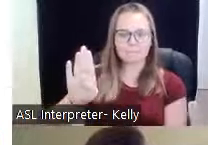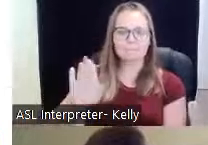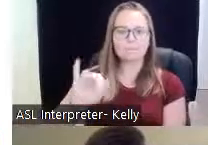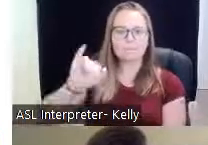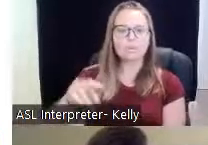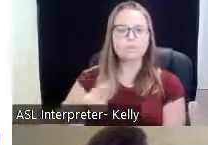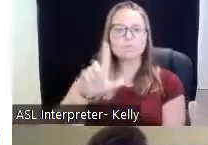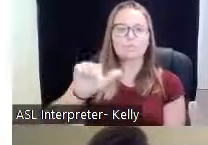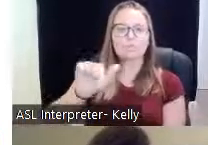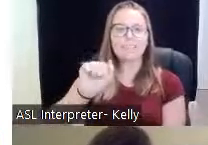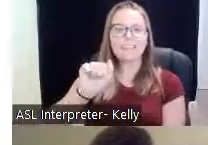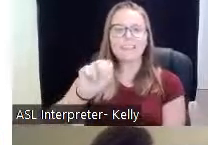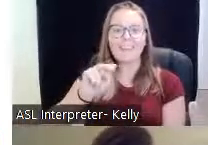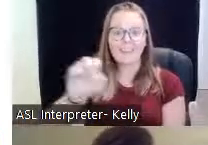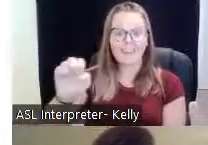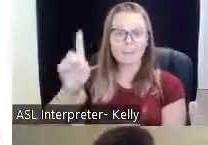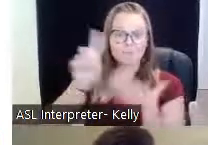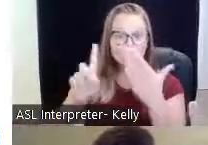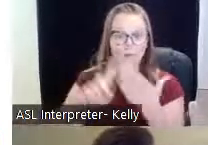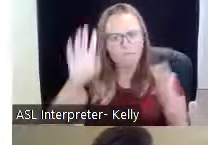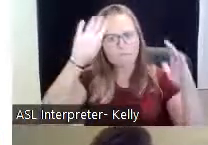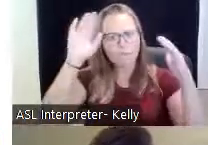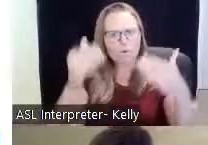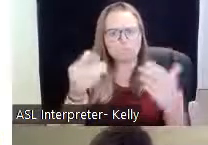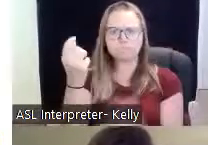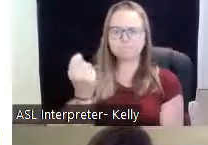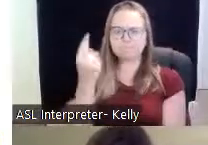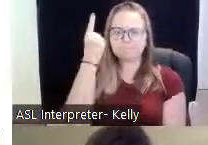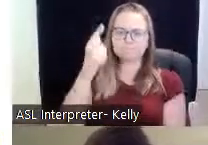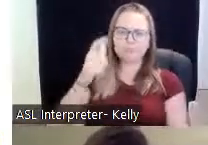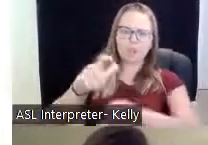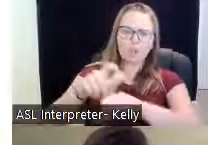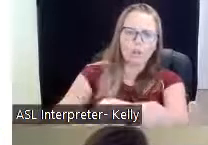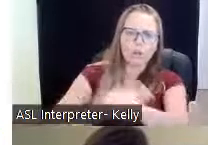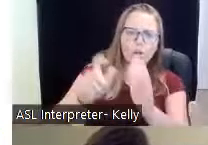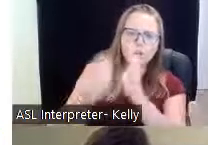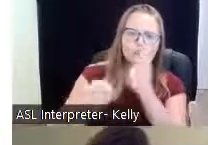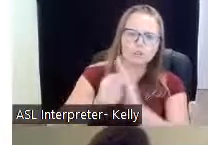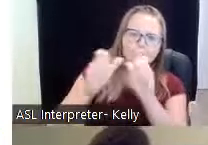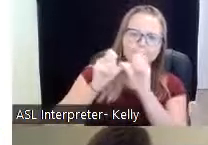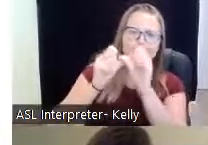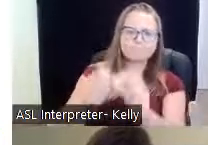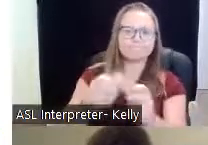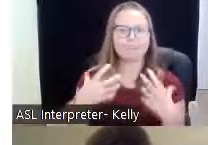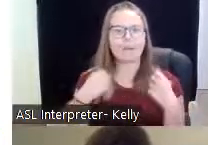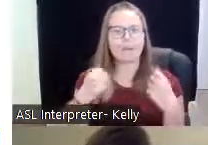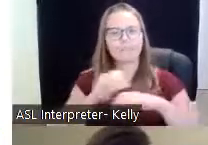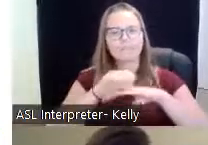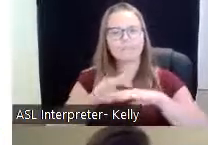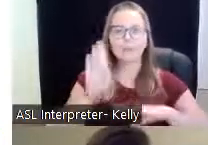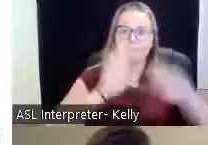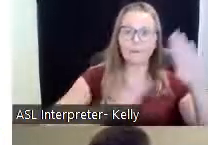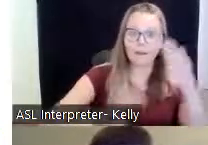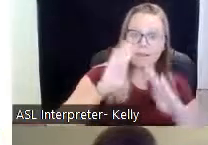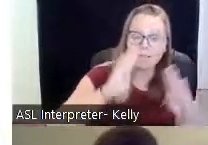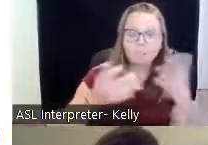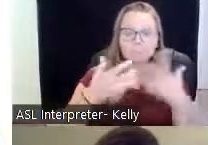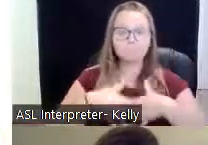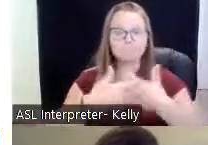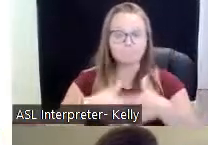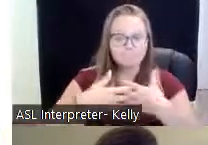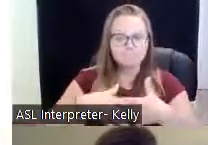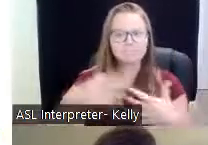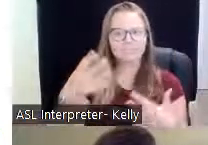Julianne's research is focused on understanding the long-term health effects, biological mechanisms, and